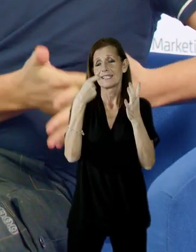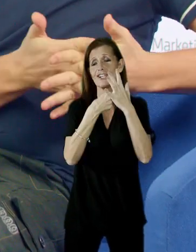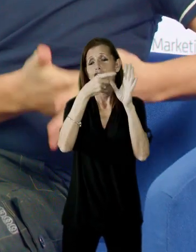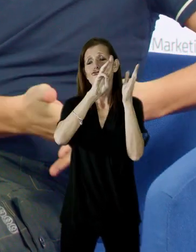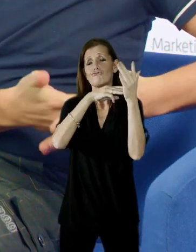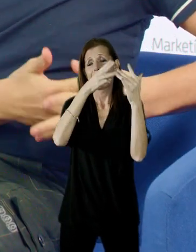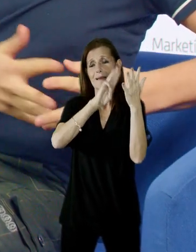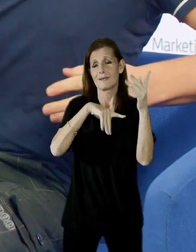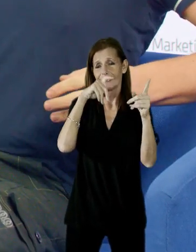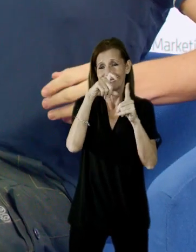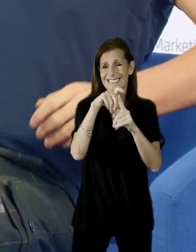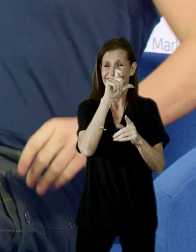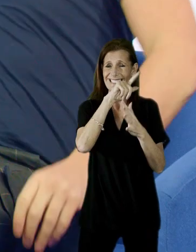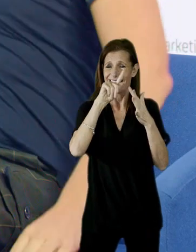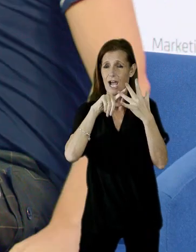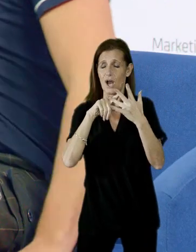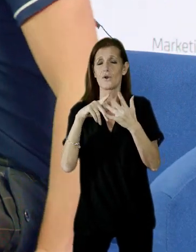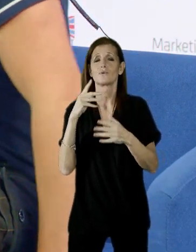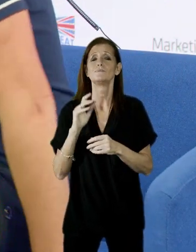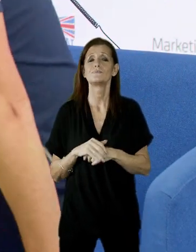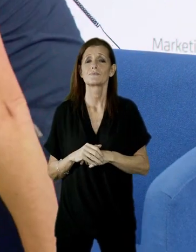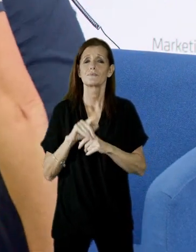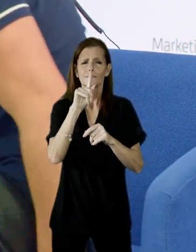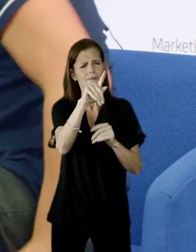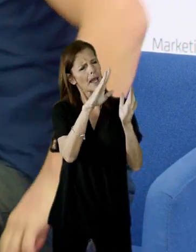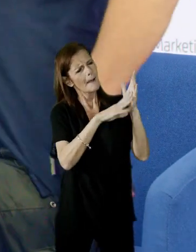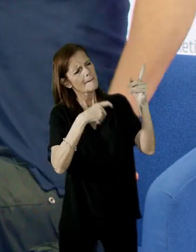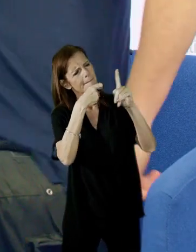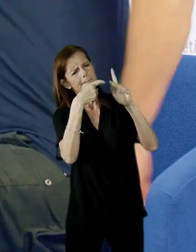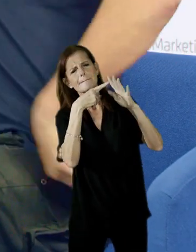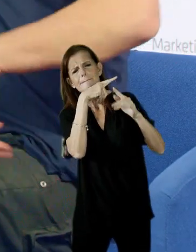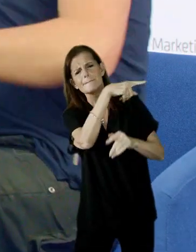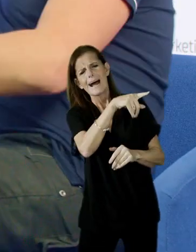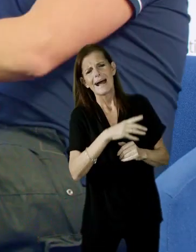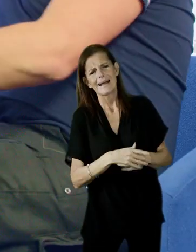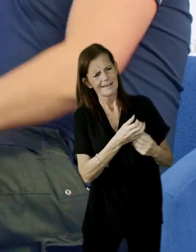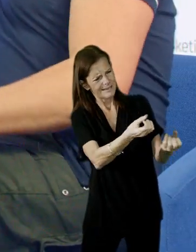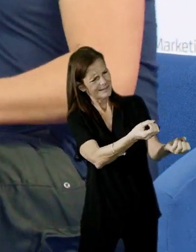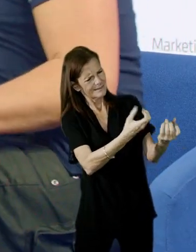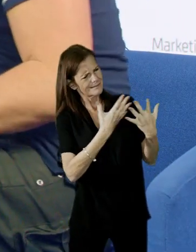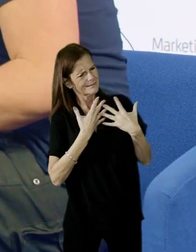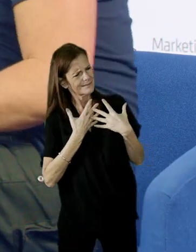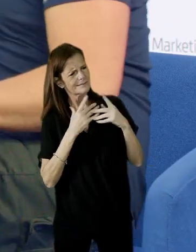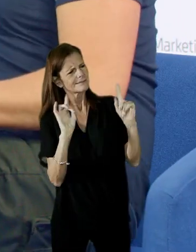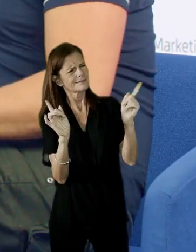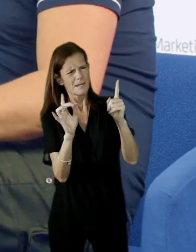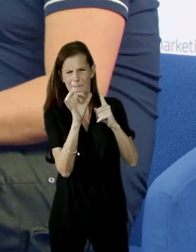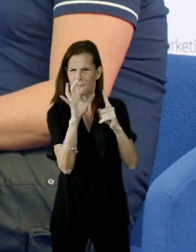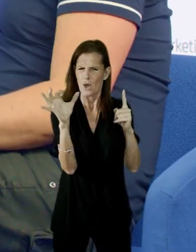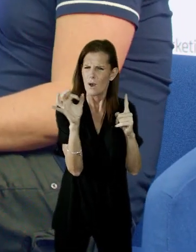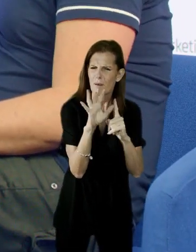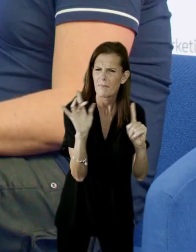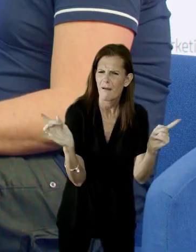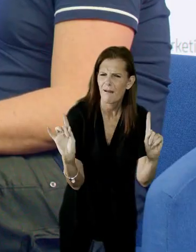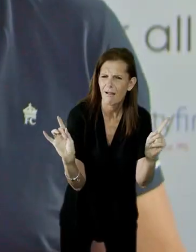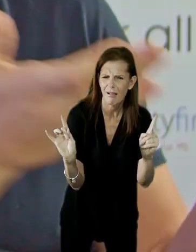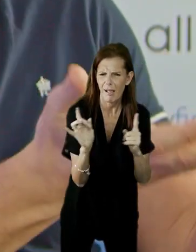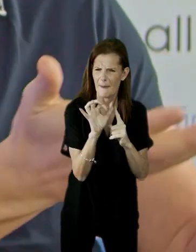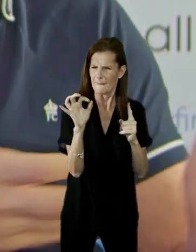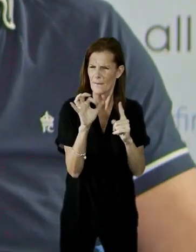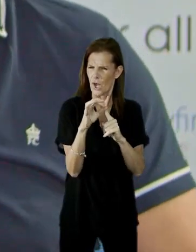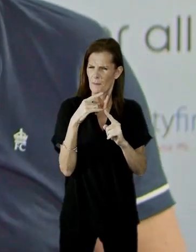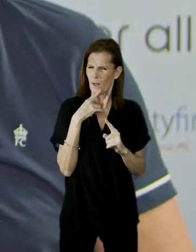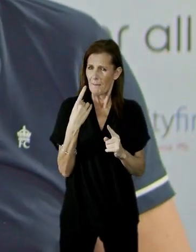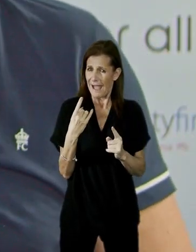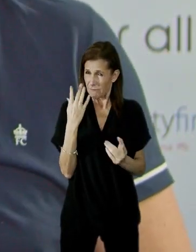All. Now, Mike, if I can start with you, can you please tell me a little bit more about Purple and the